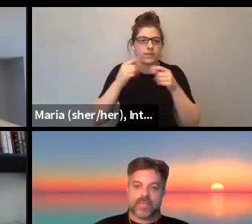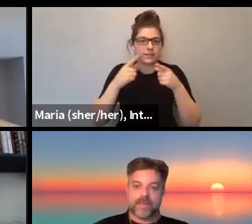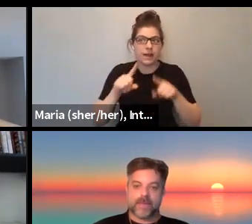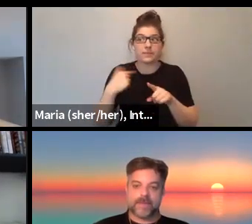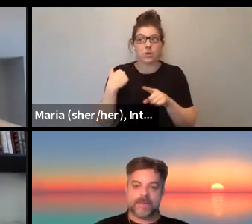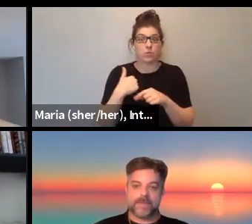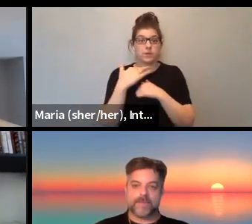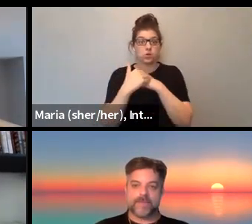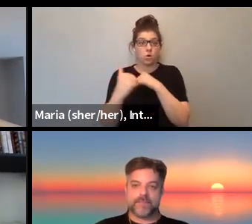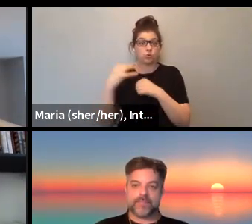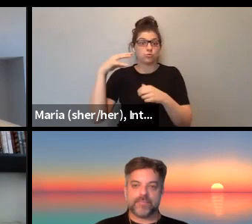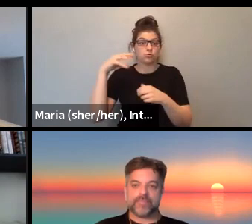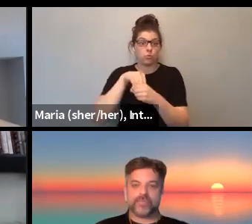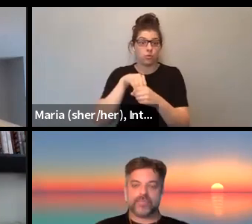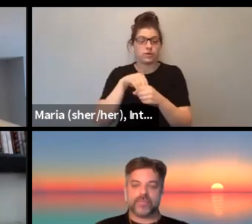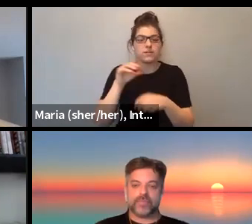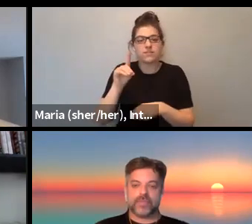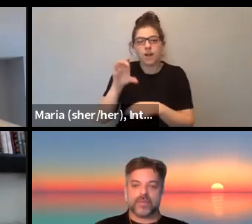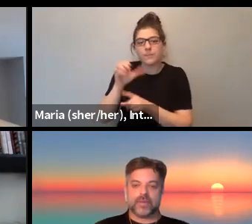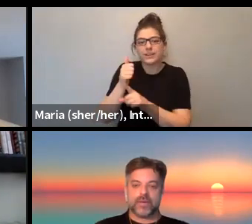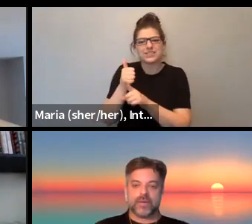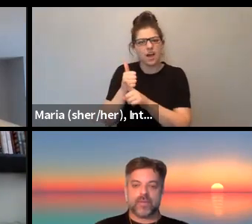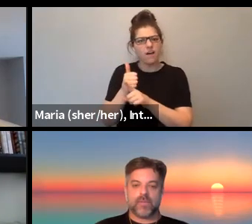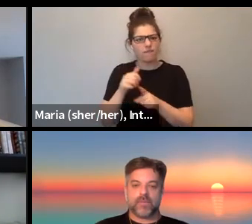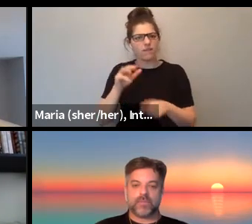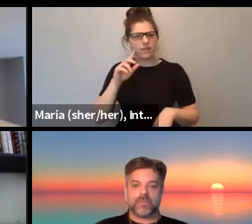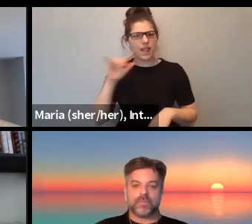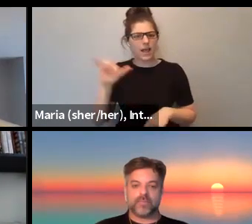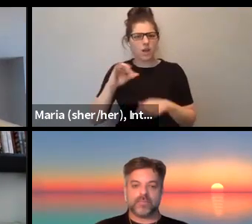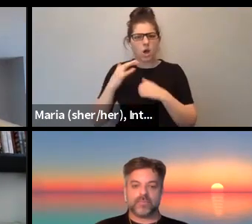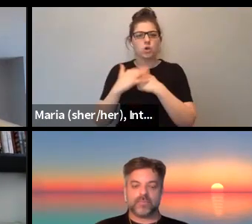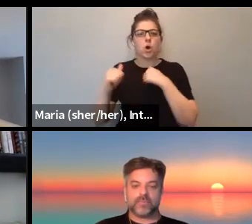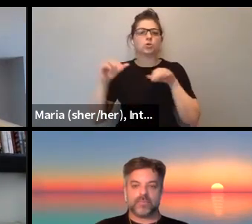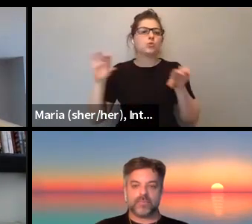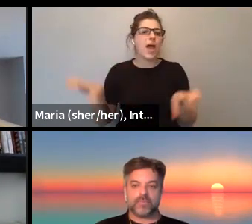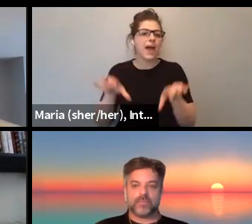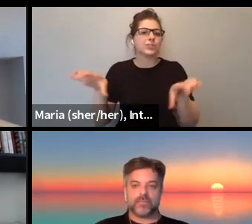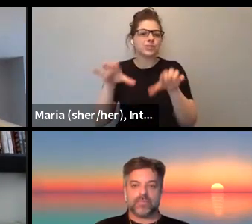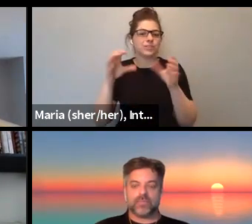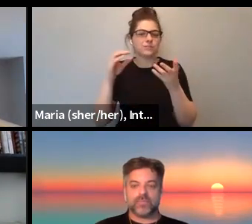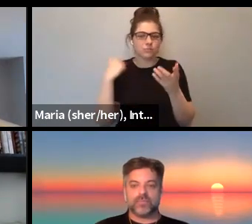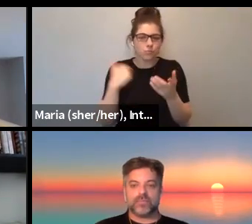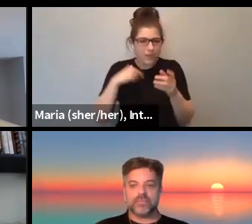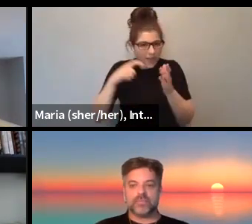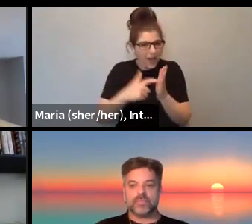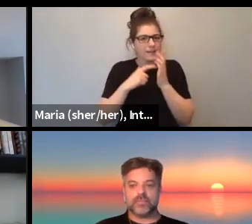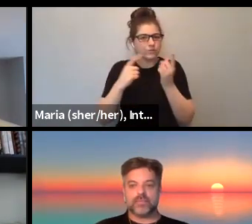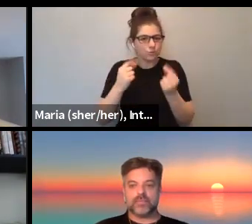You know, the document really is a call to action. It's not a call for,